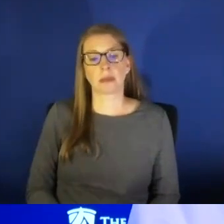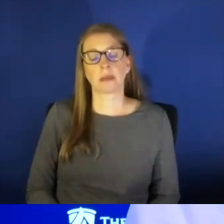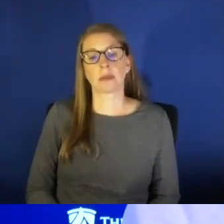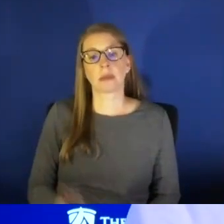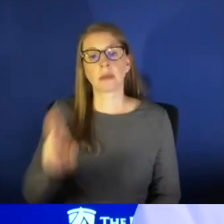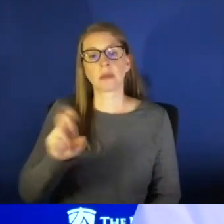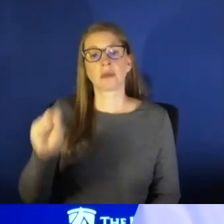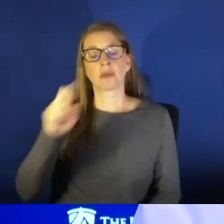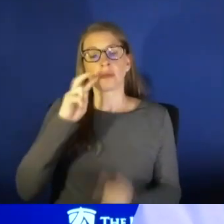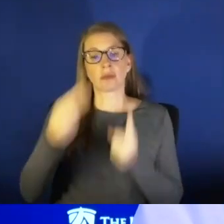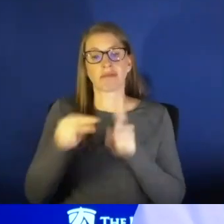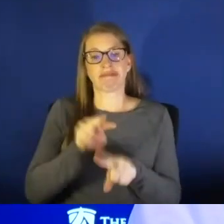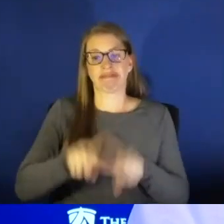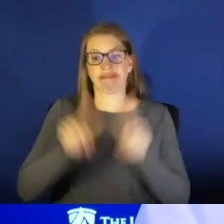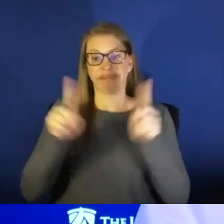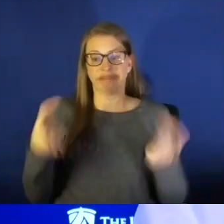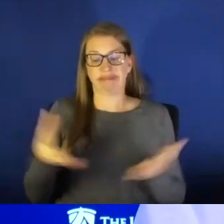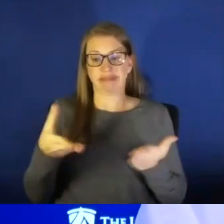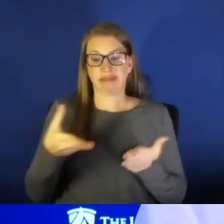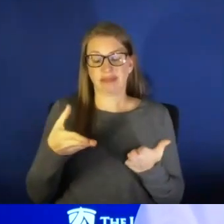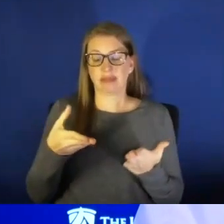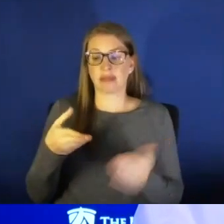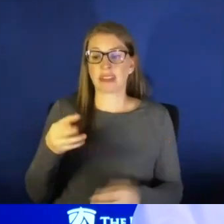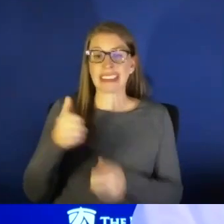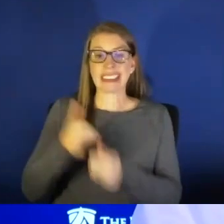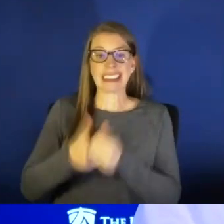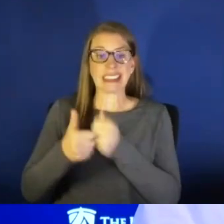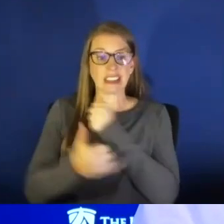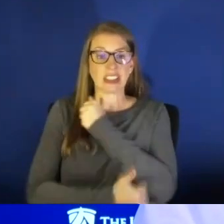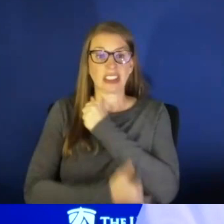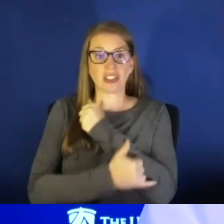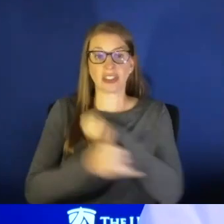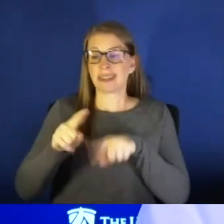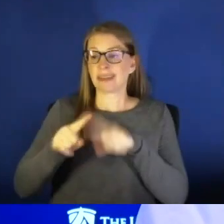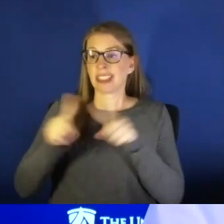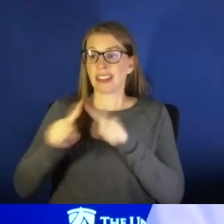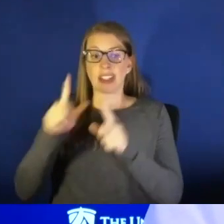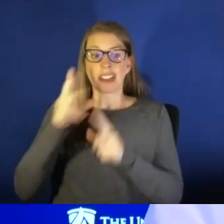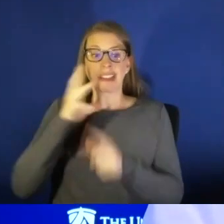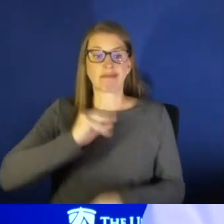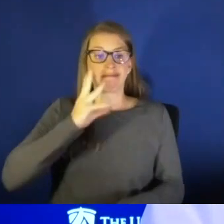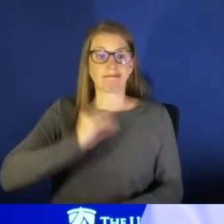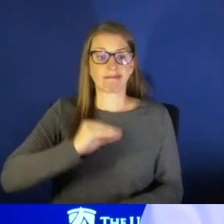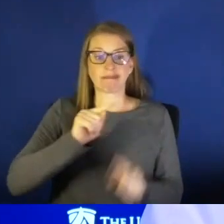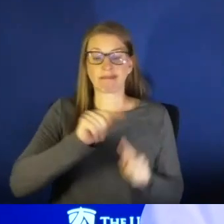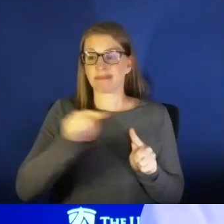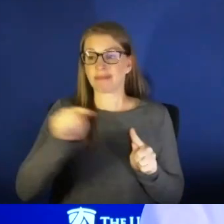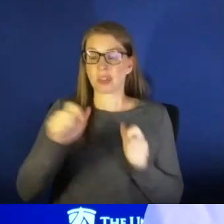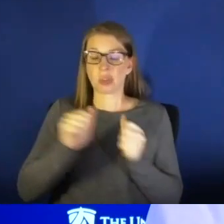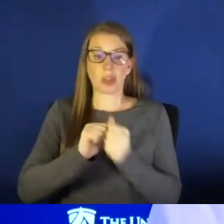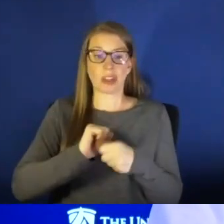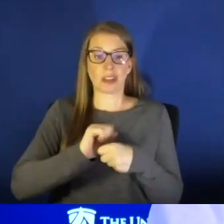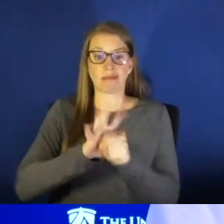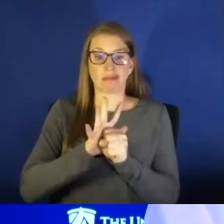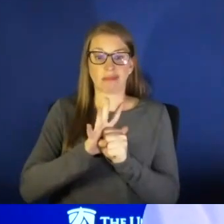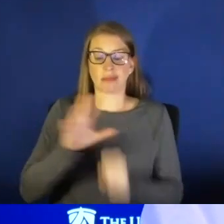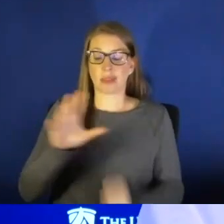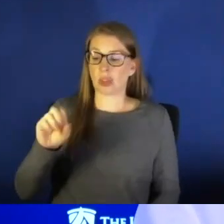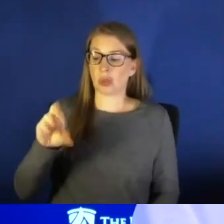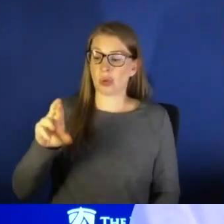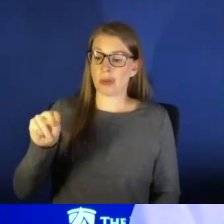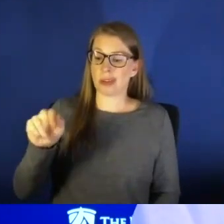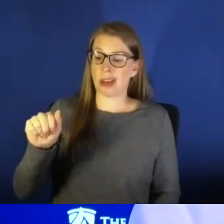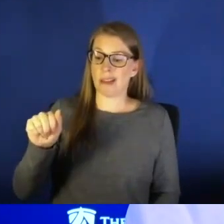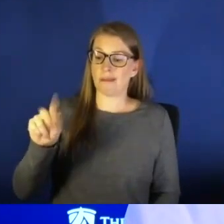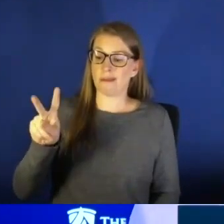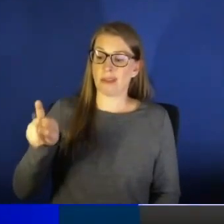And again, every country has a different experience with coronavirus for sure. But I